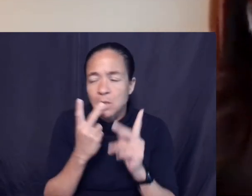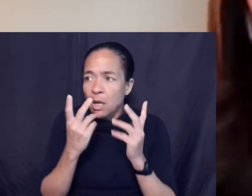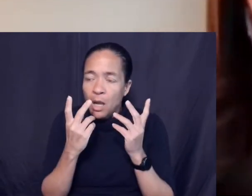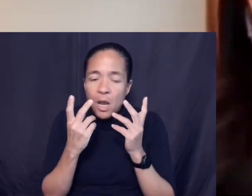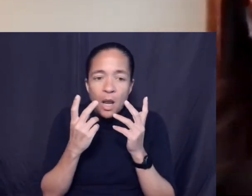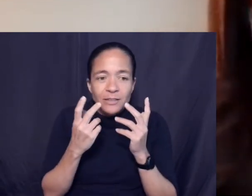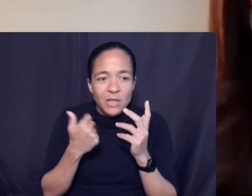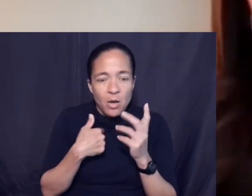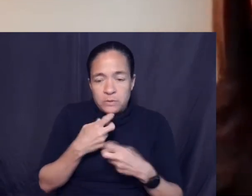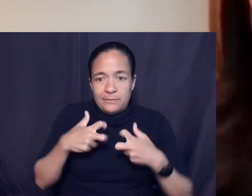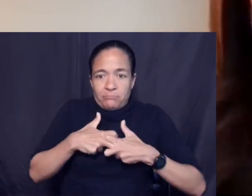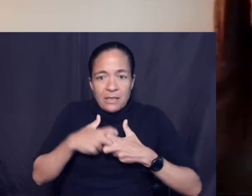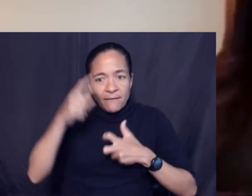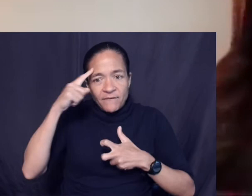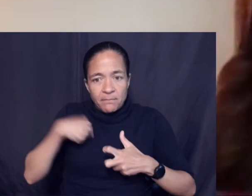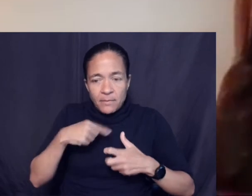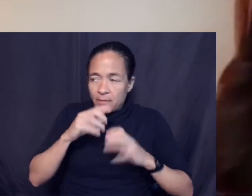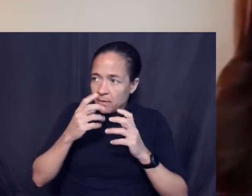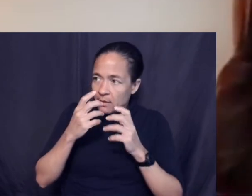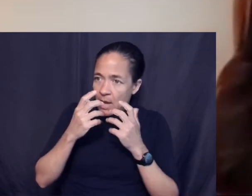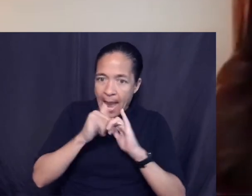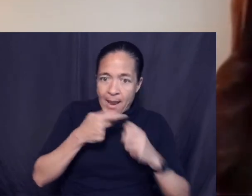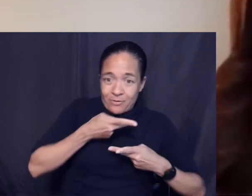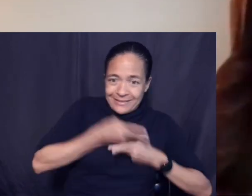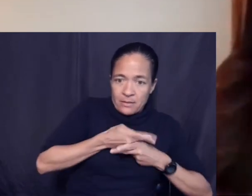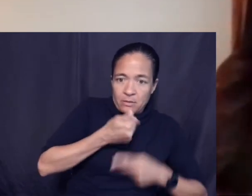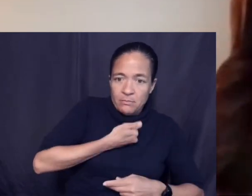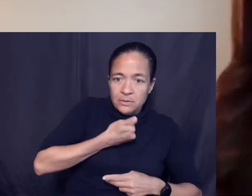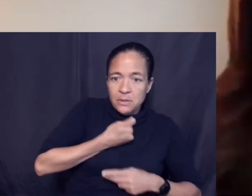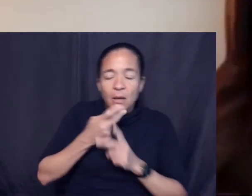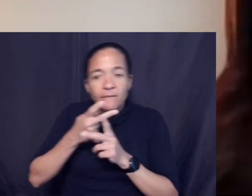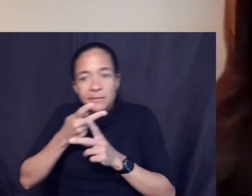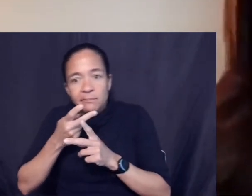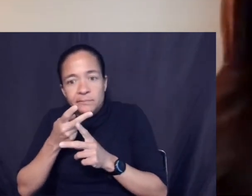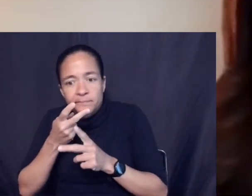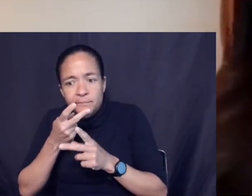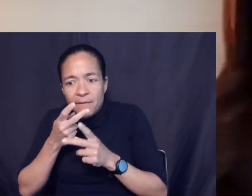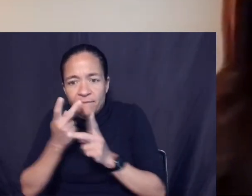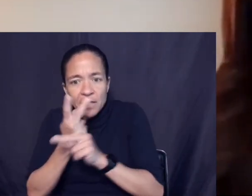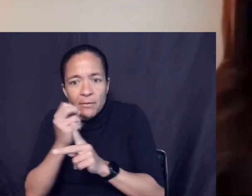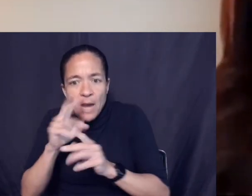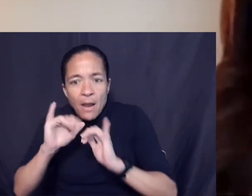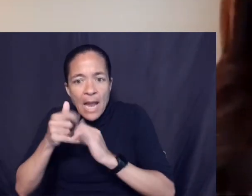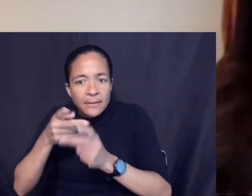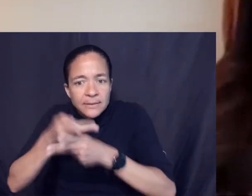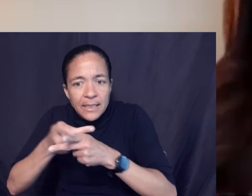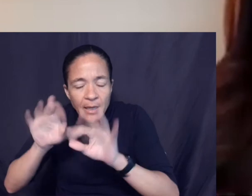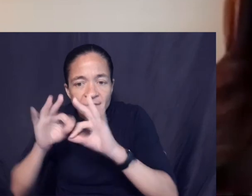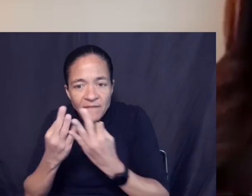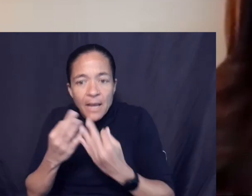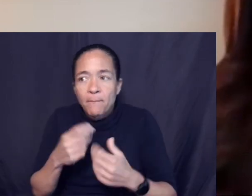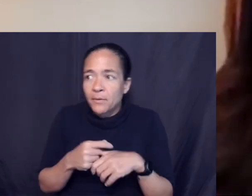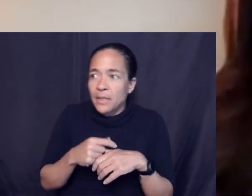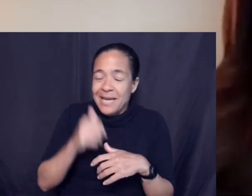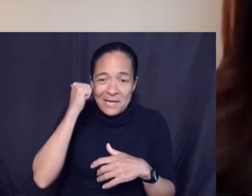but also figure out how to take care of yourself, and just make it through each day. And so